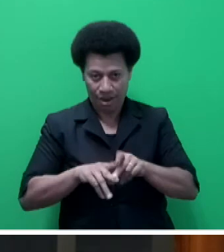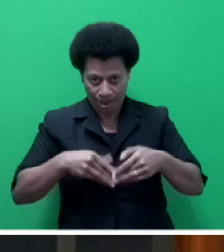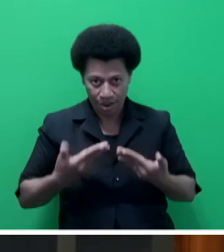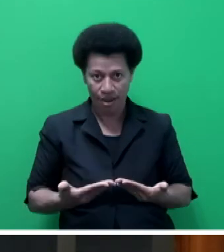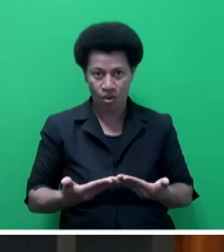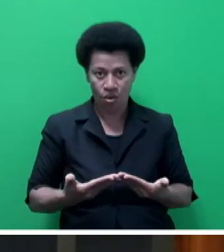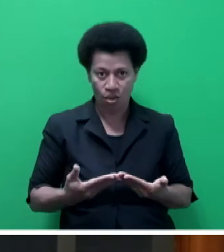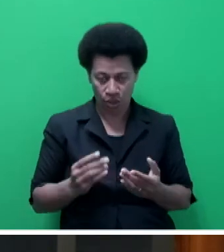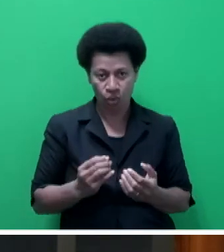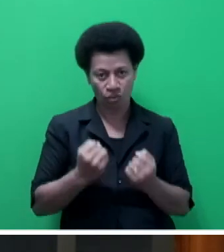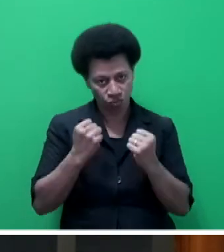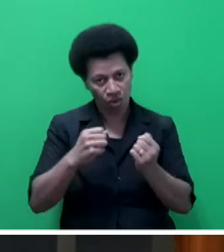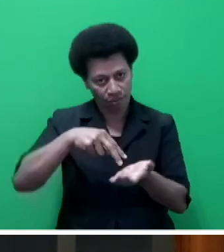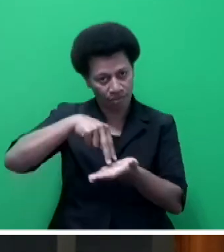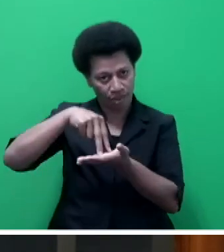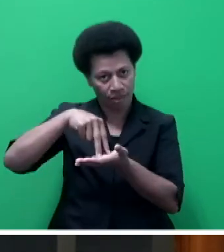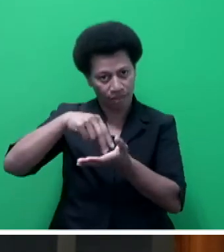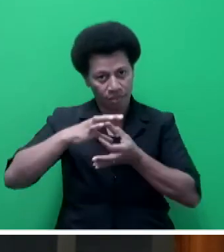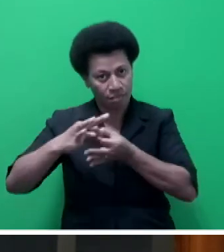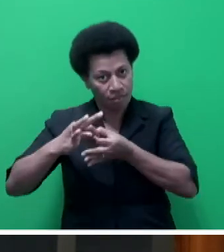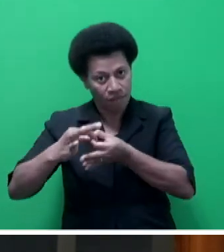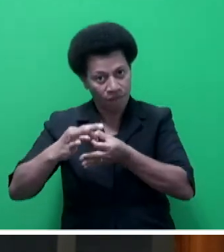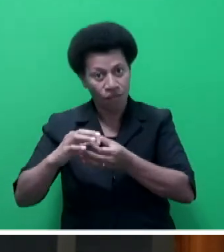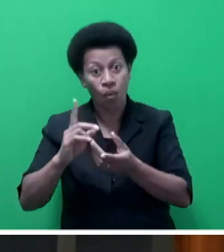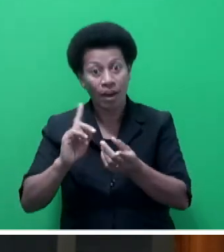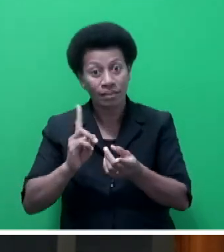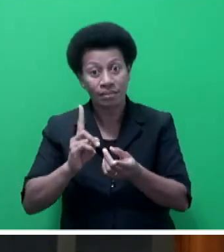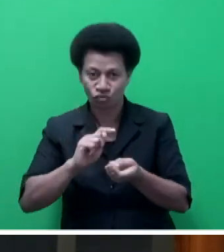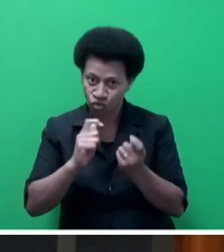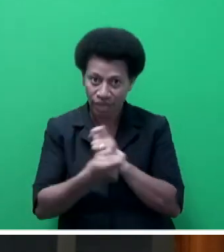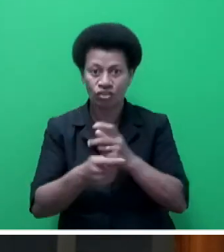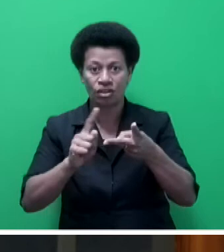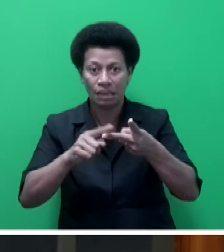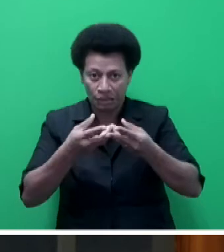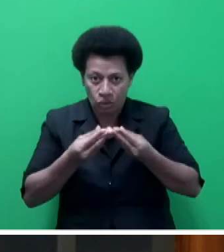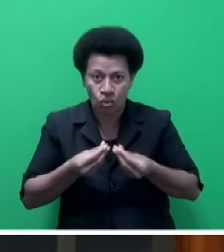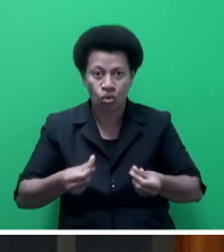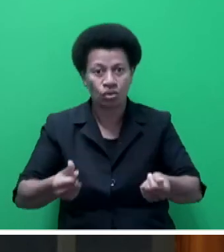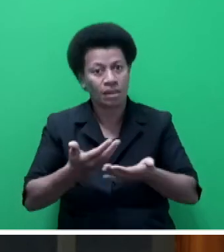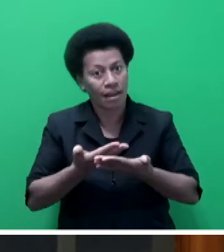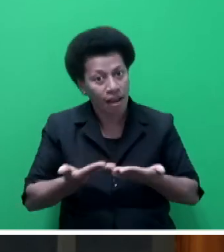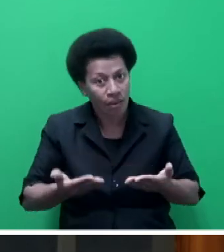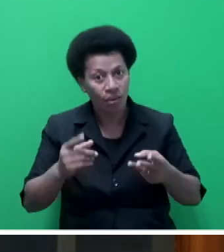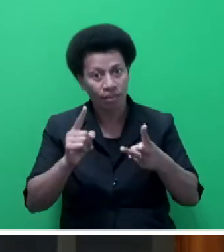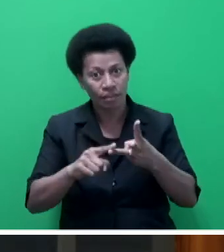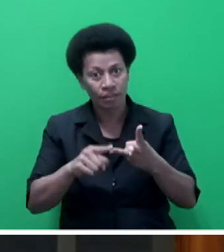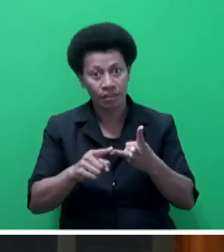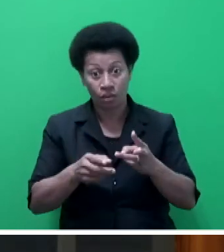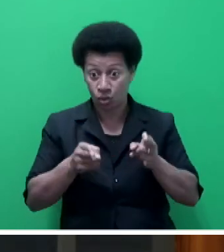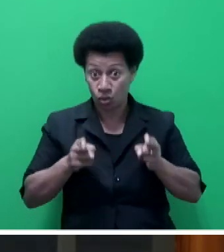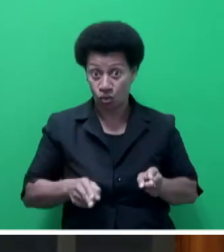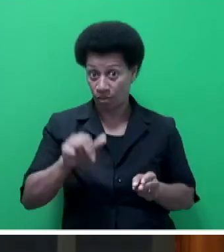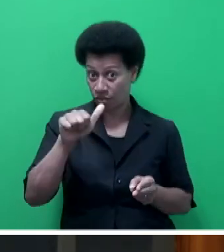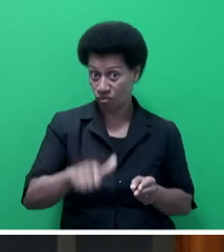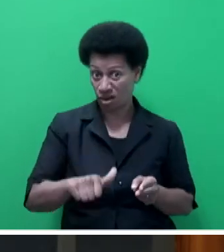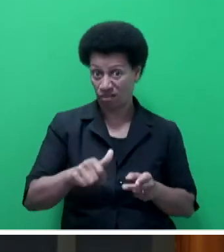change. They stand for solutions. The document recognizes that climate change is a human rights crisis,